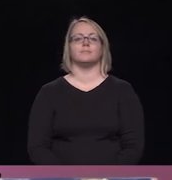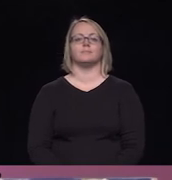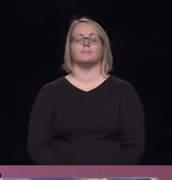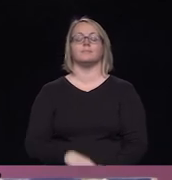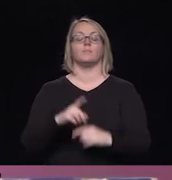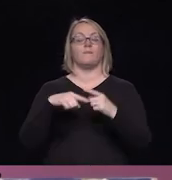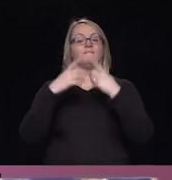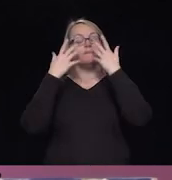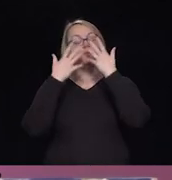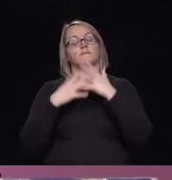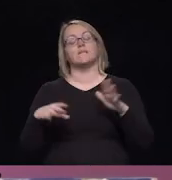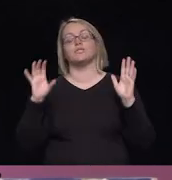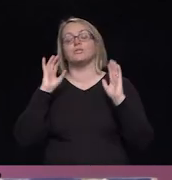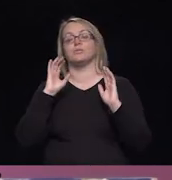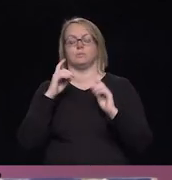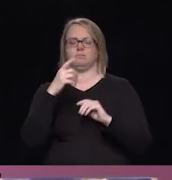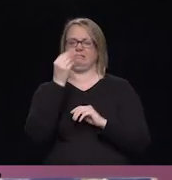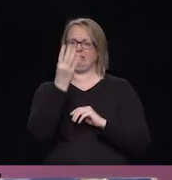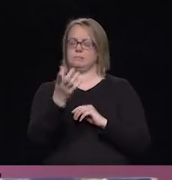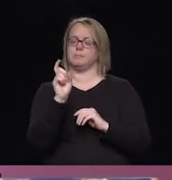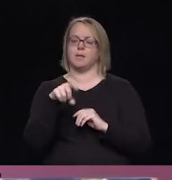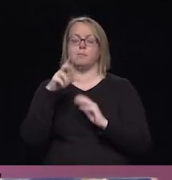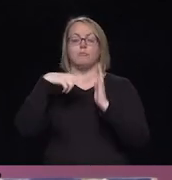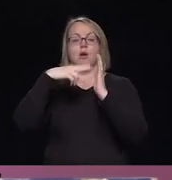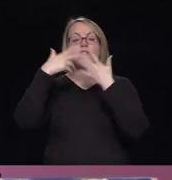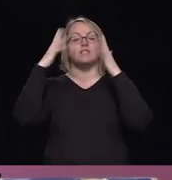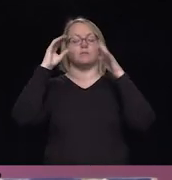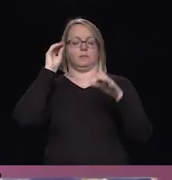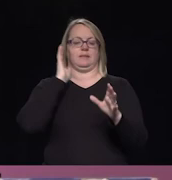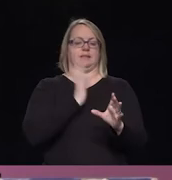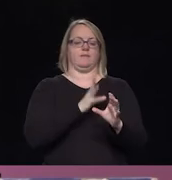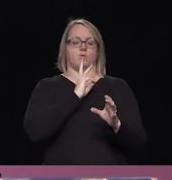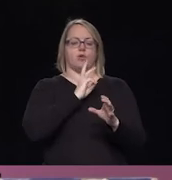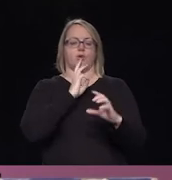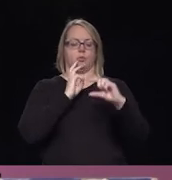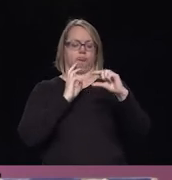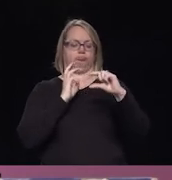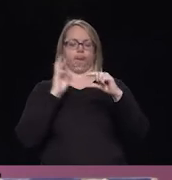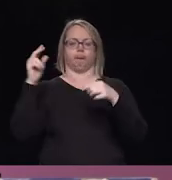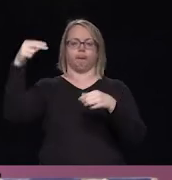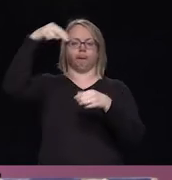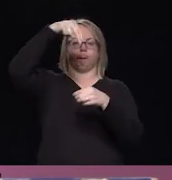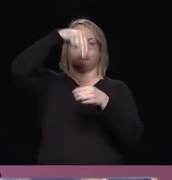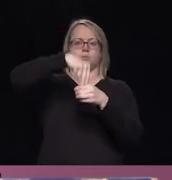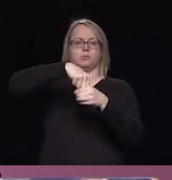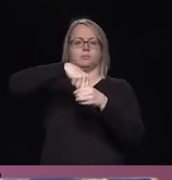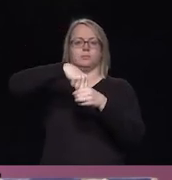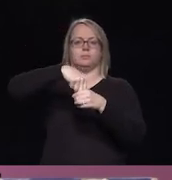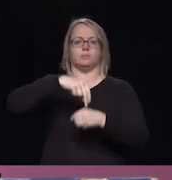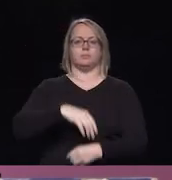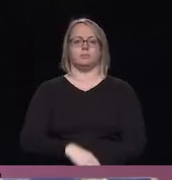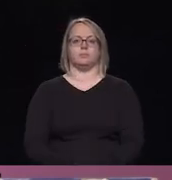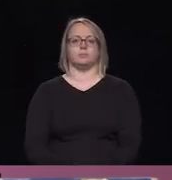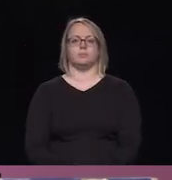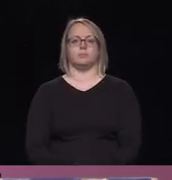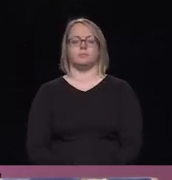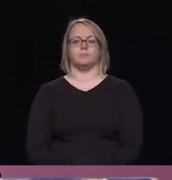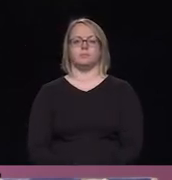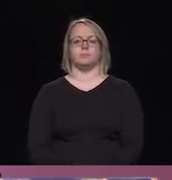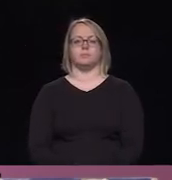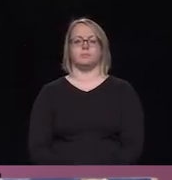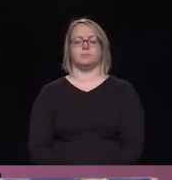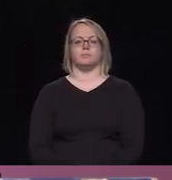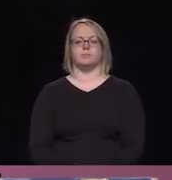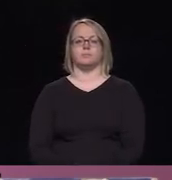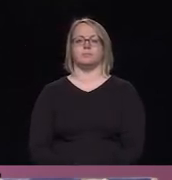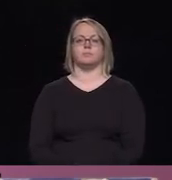your paint brushes and water. The paint dries pretty fast. You can leave it overnight and clean it later if you want to. Or